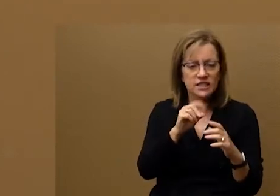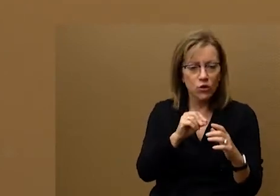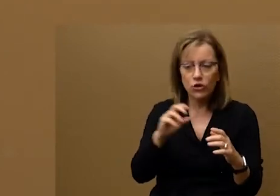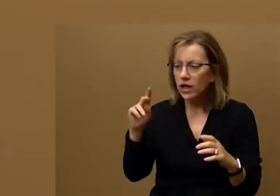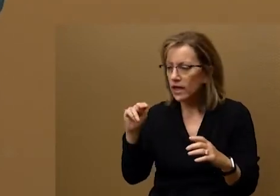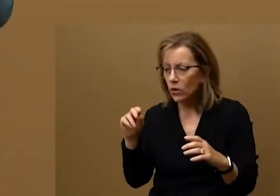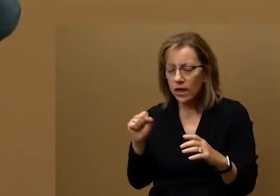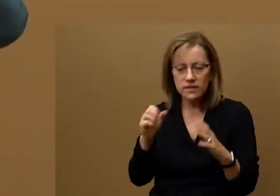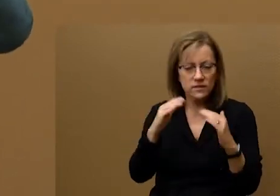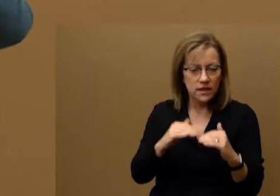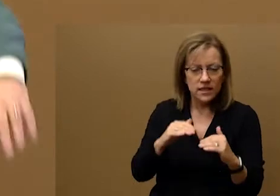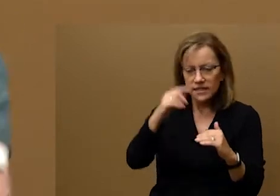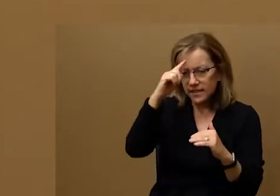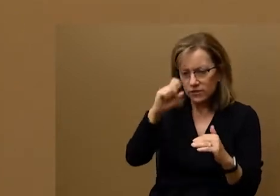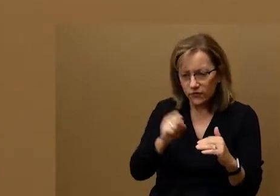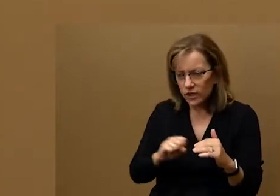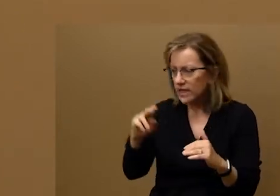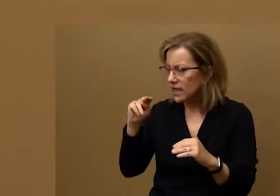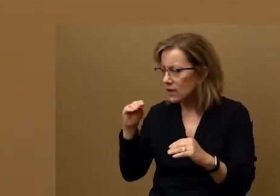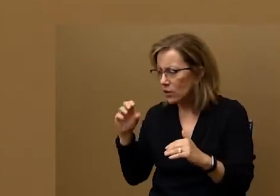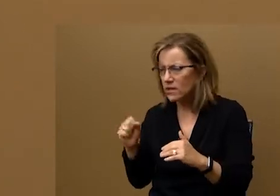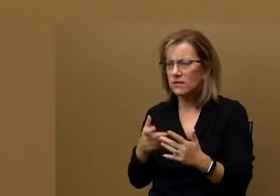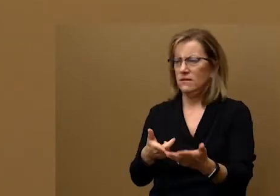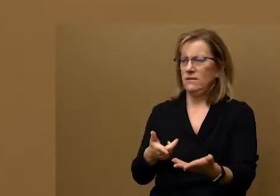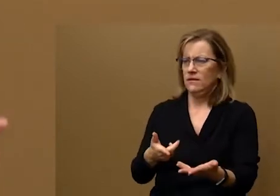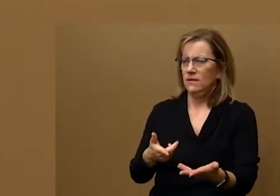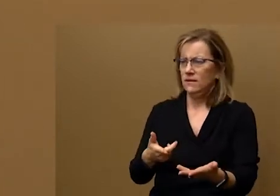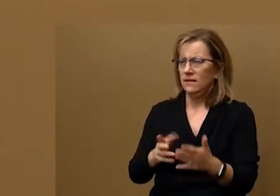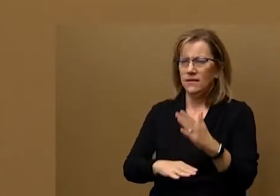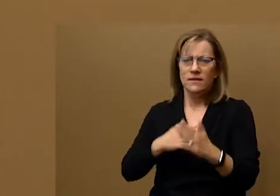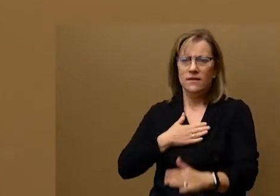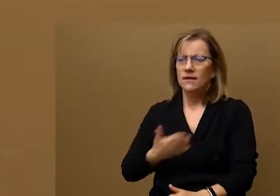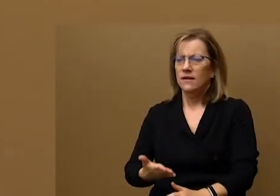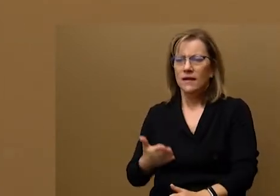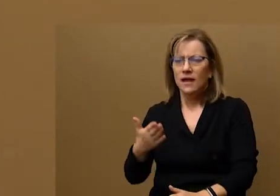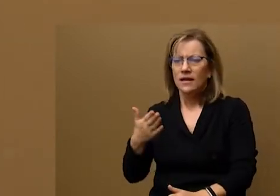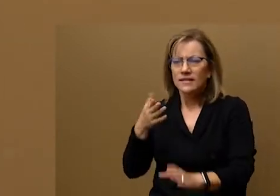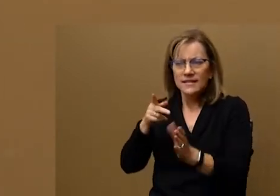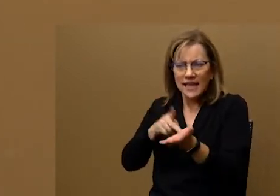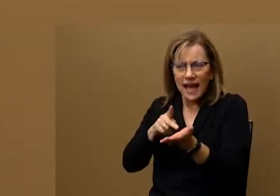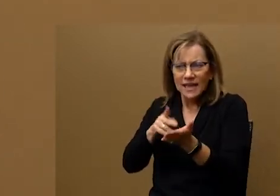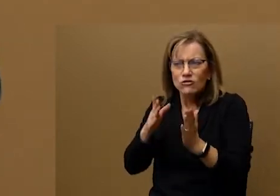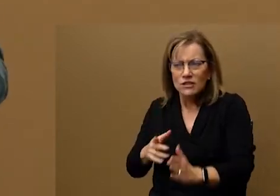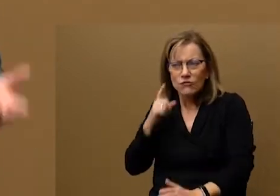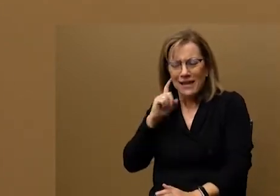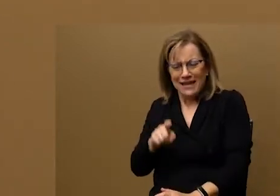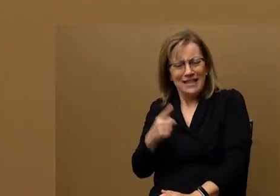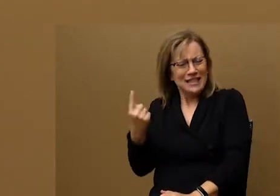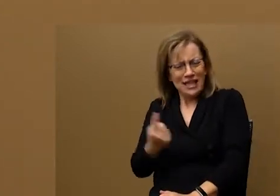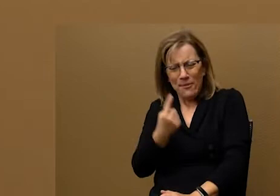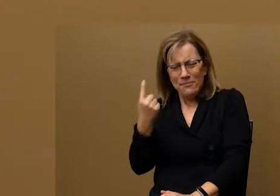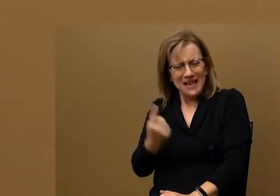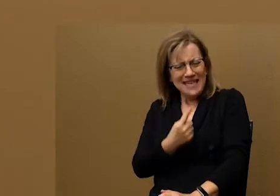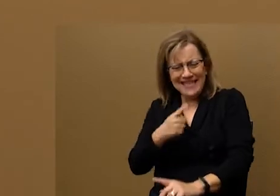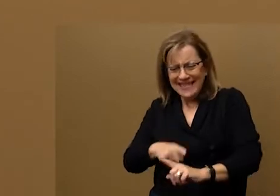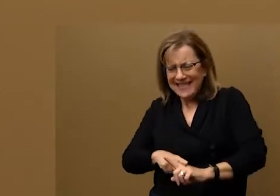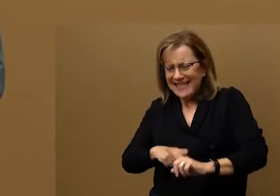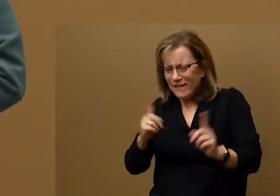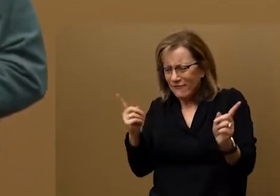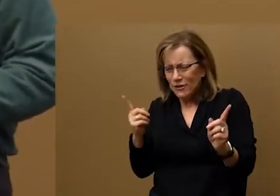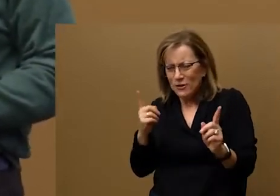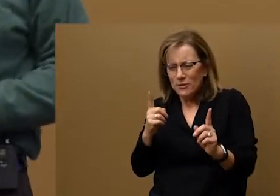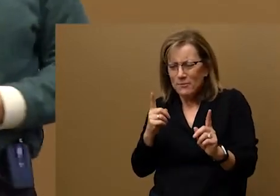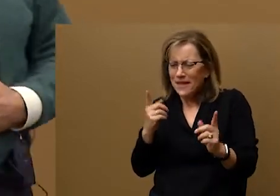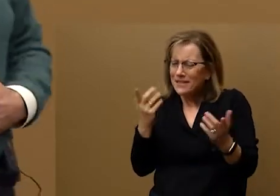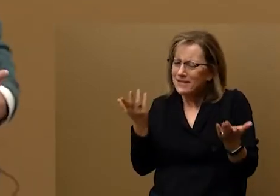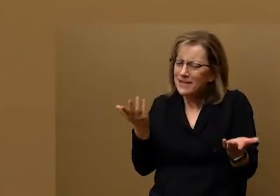NOS, schizophrenia NOS. I mean, you just see it all the time, which basically an admission that psychiatrists are recognizing something different is here, but we don't